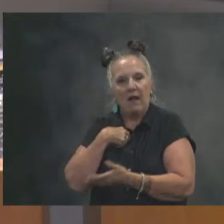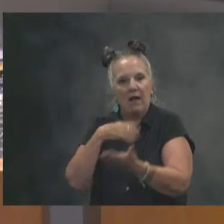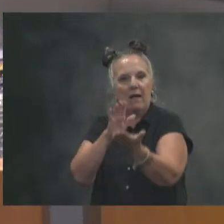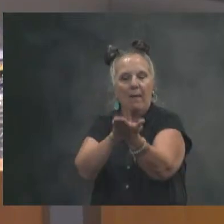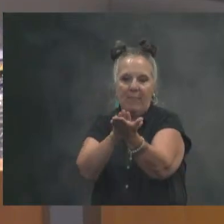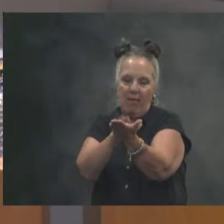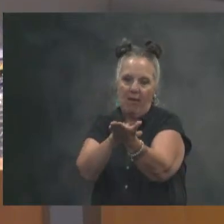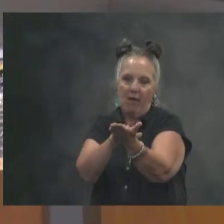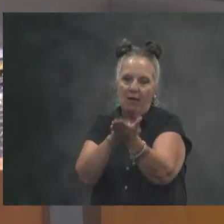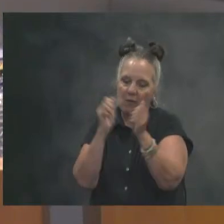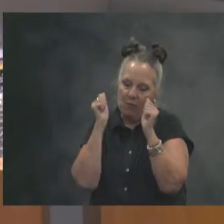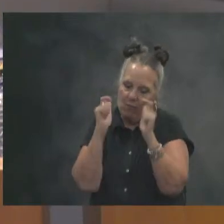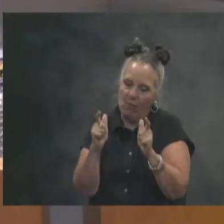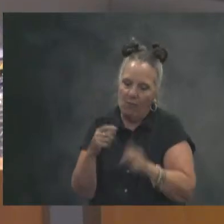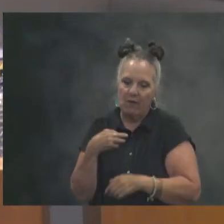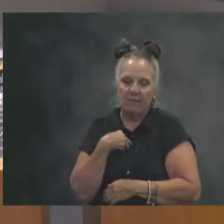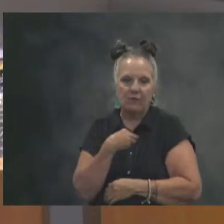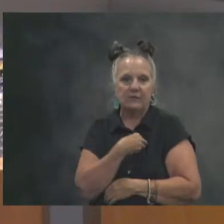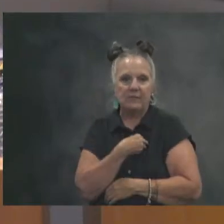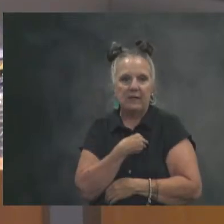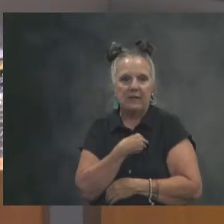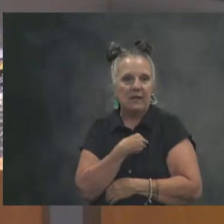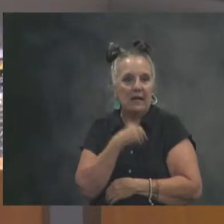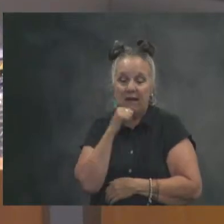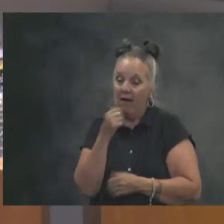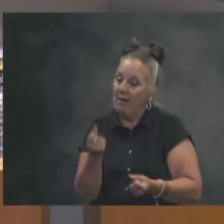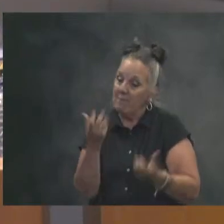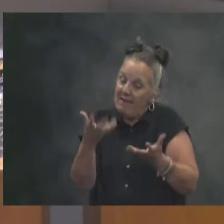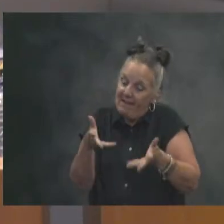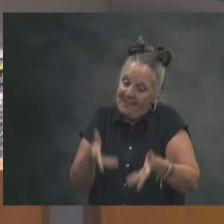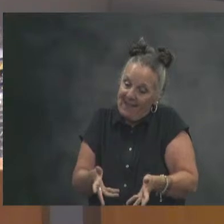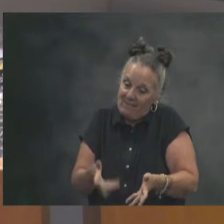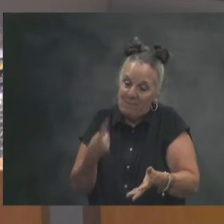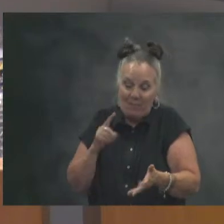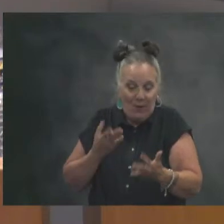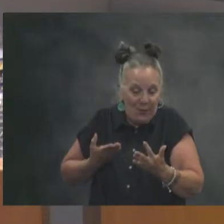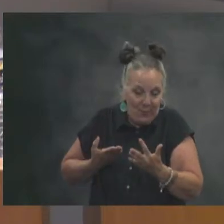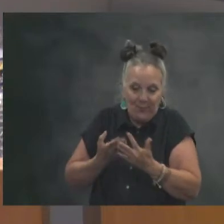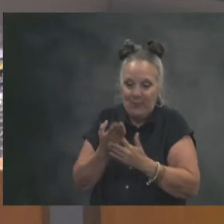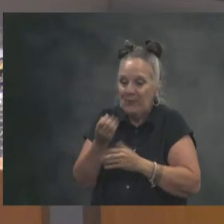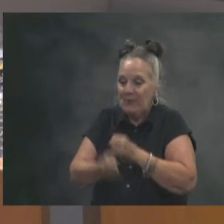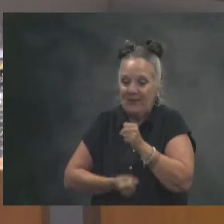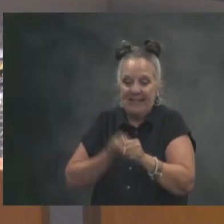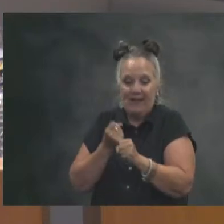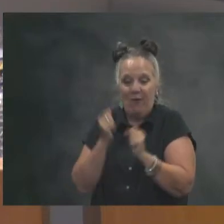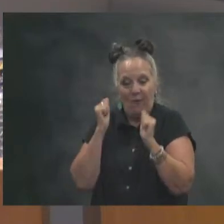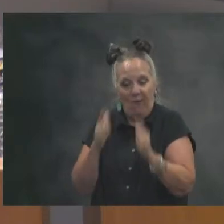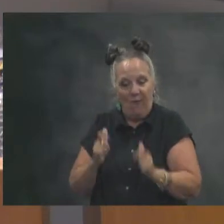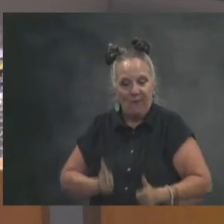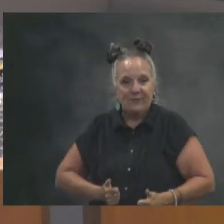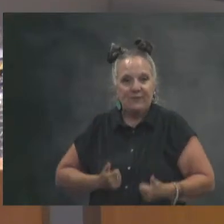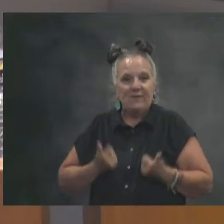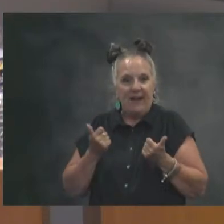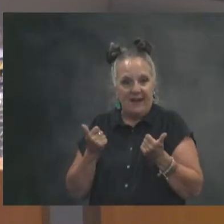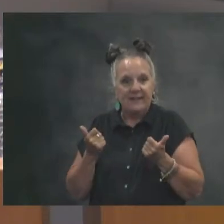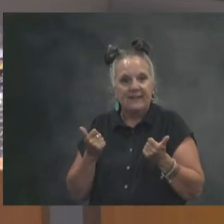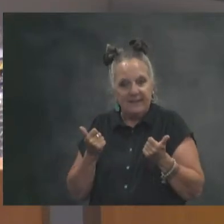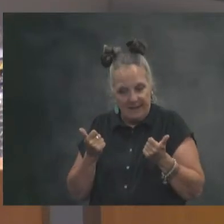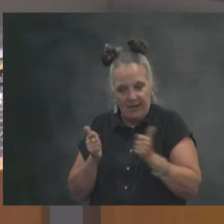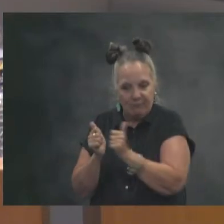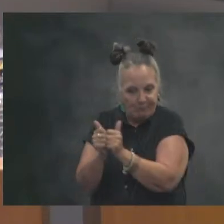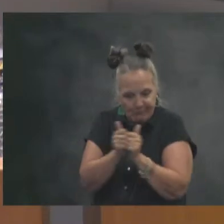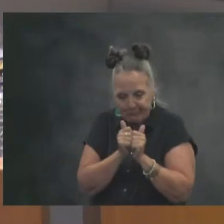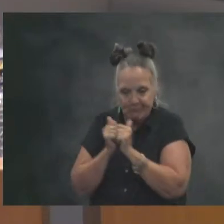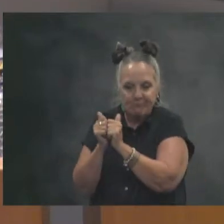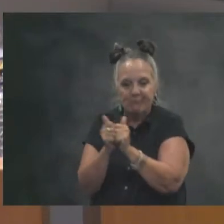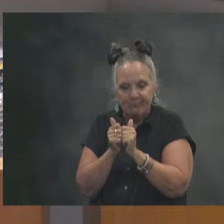applaud all of those members, and there's probably not many of them left, but through the years, how they all survived and they came together to be a